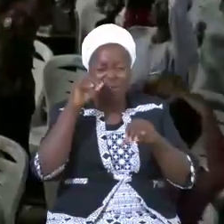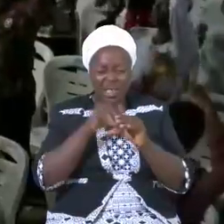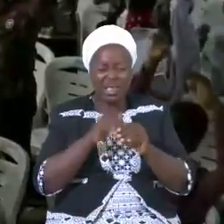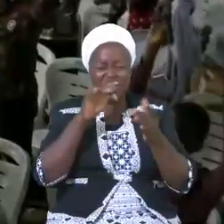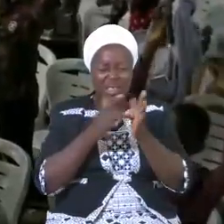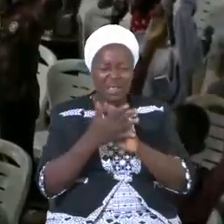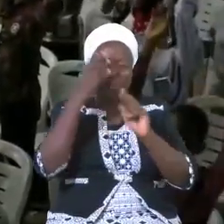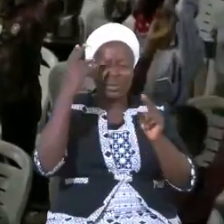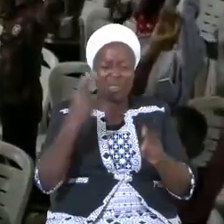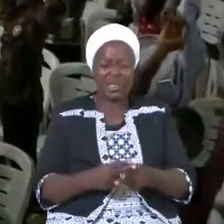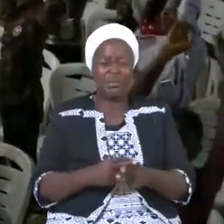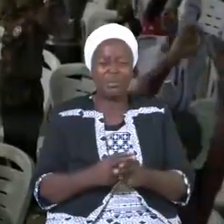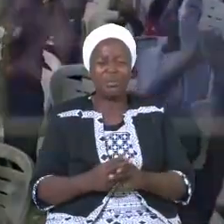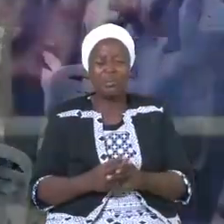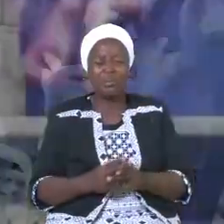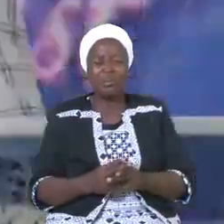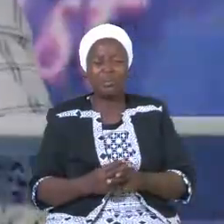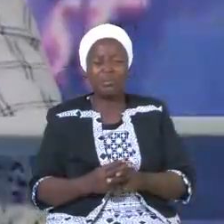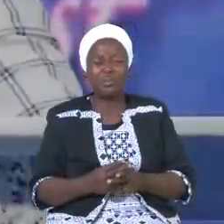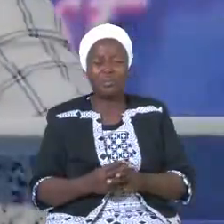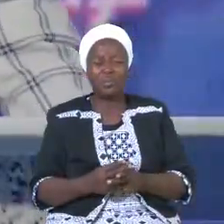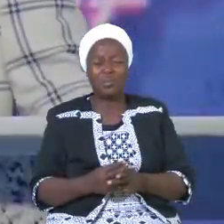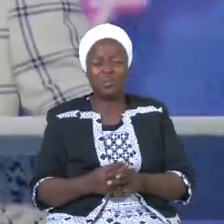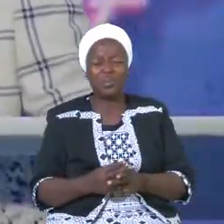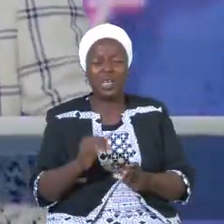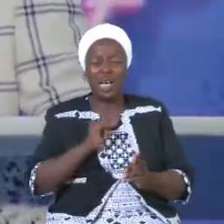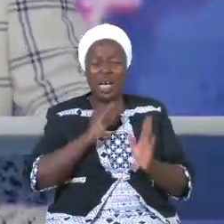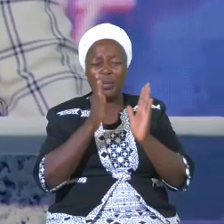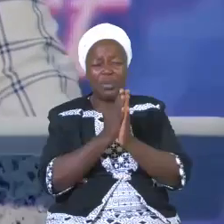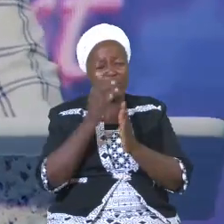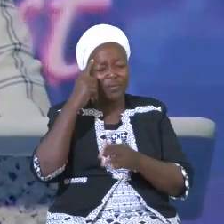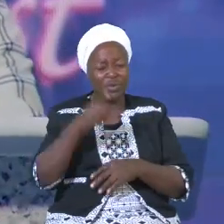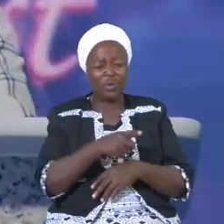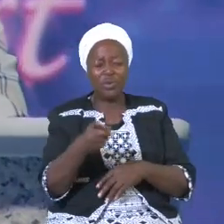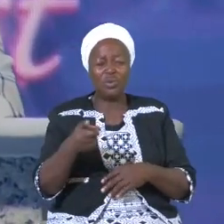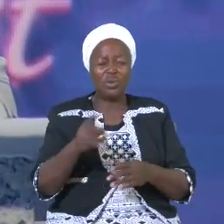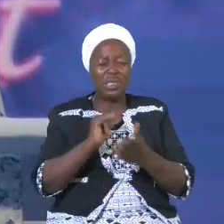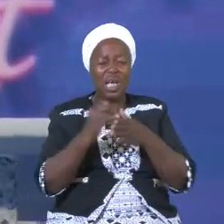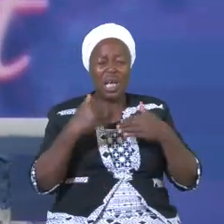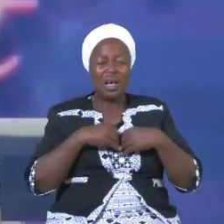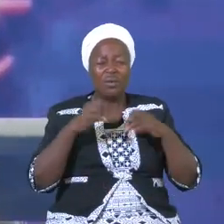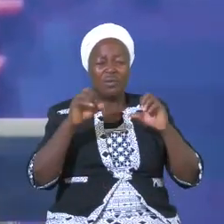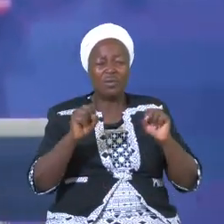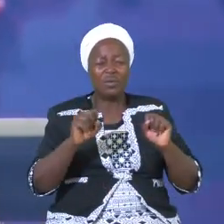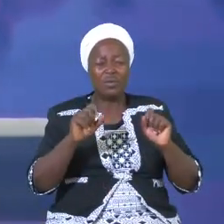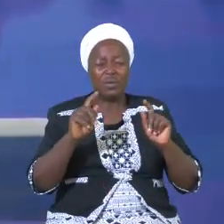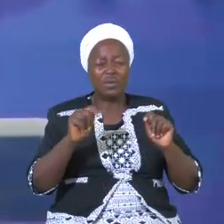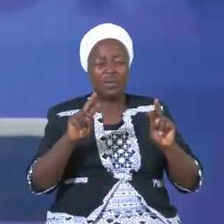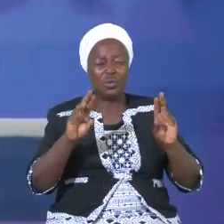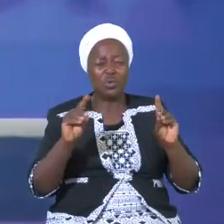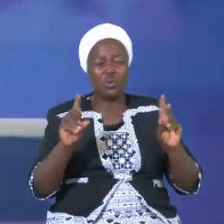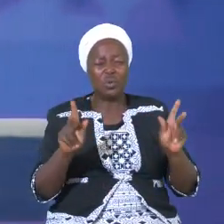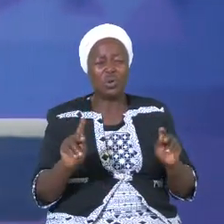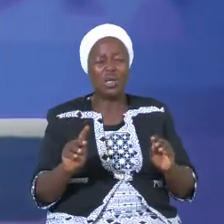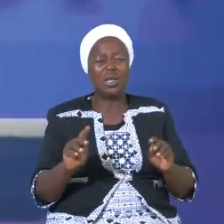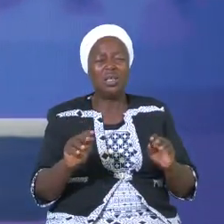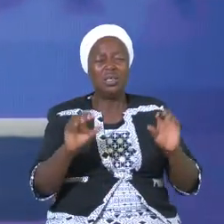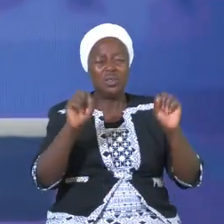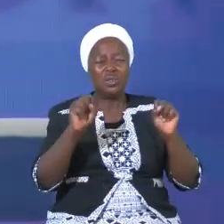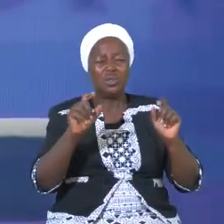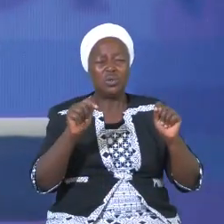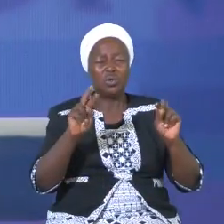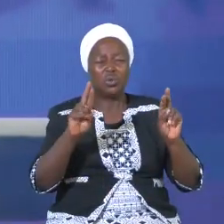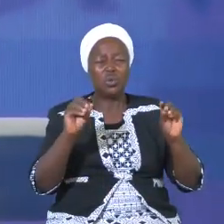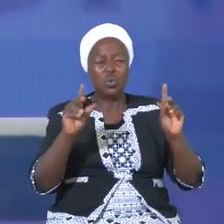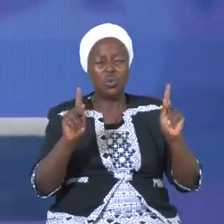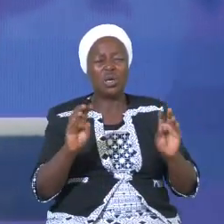name i pray for those who have stroke i pray for those of arthritis i pray for